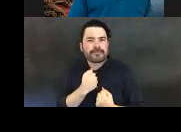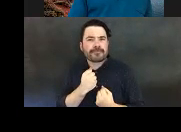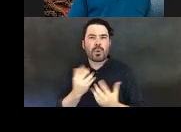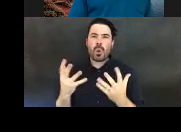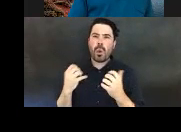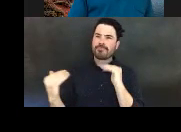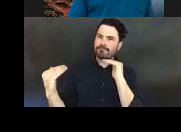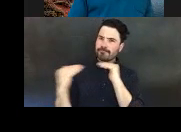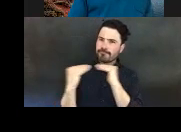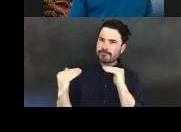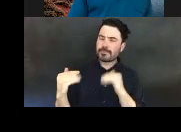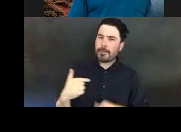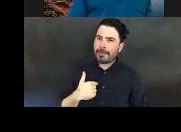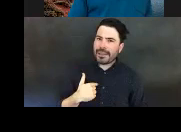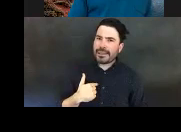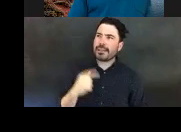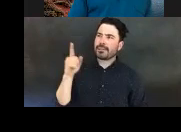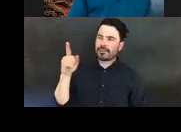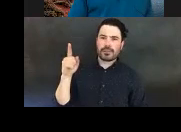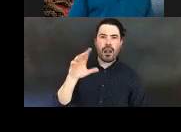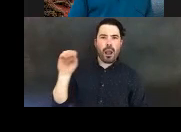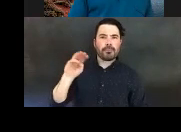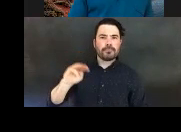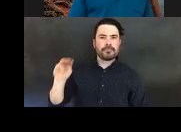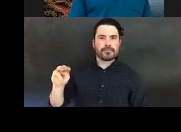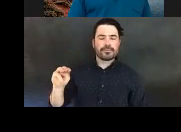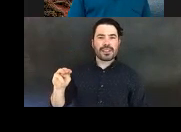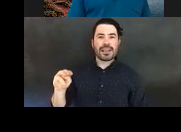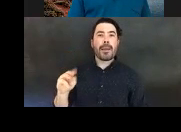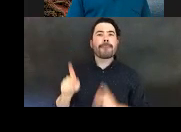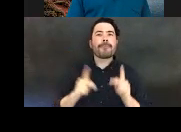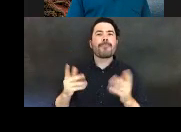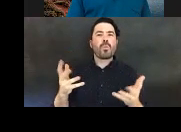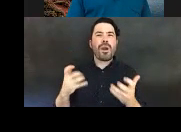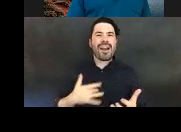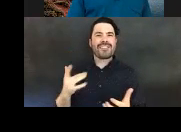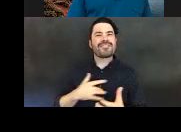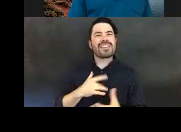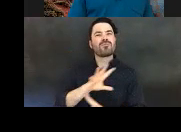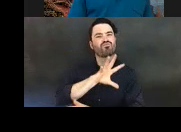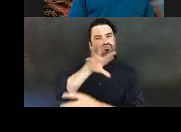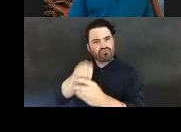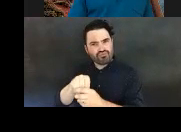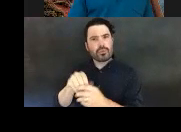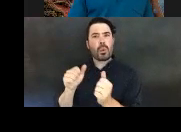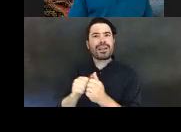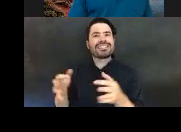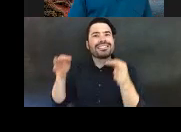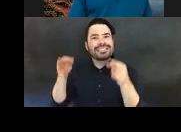Medicine. And we're asking to feel included in work decisions, particularly those affecting